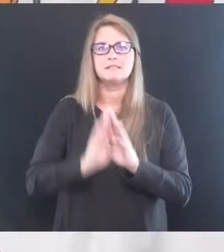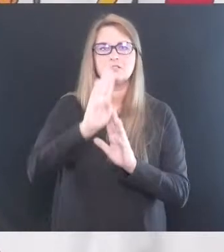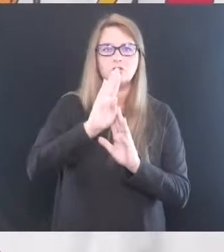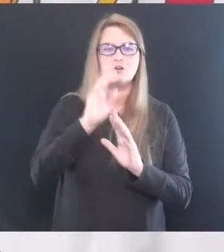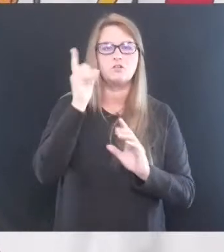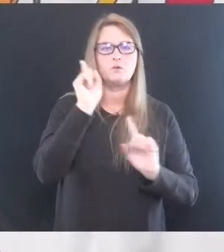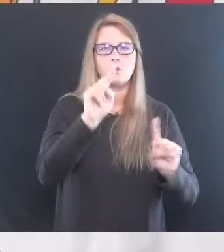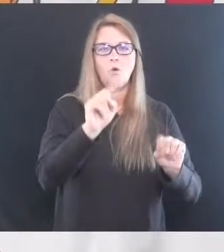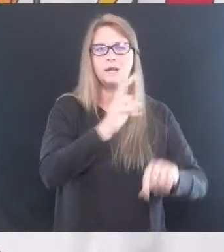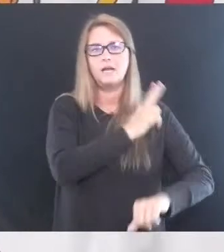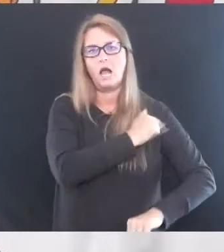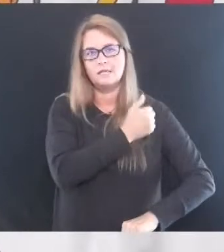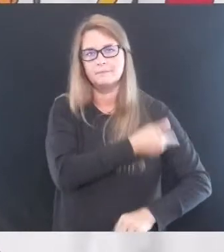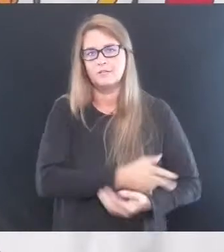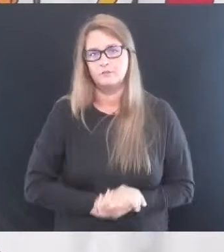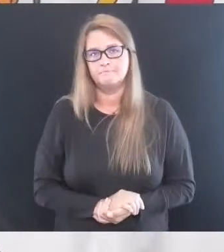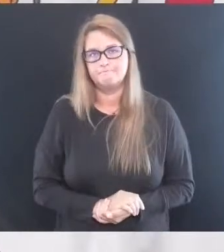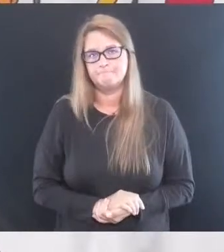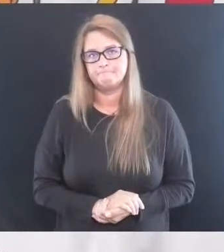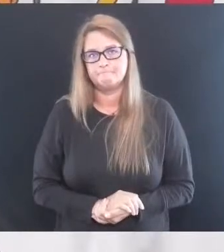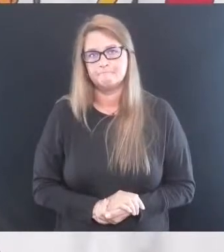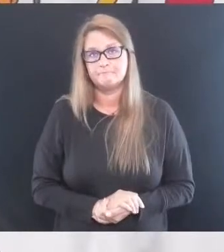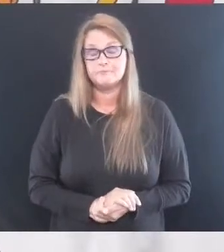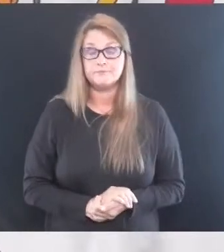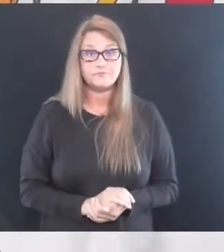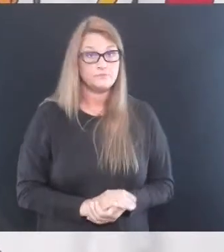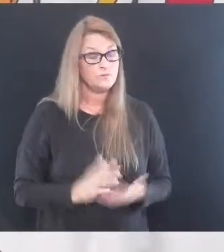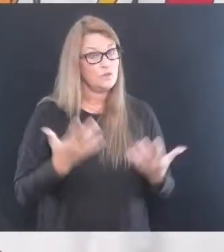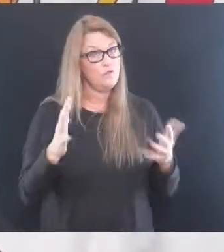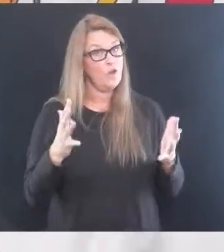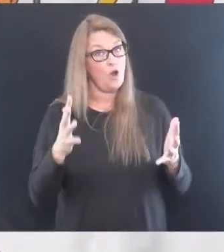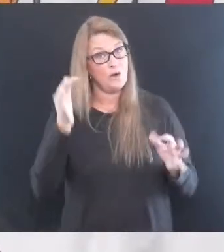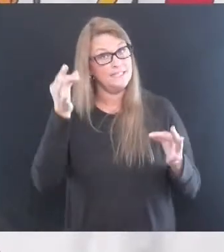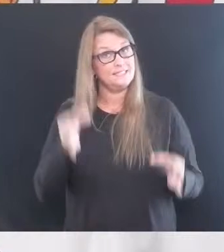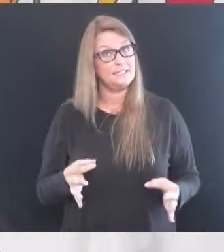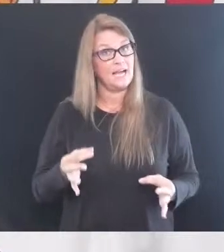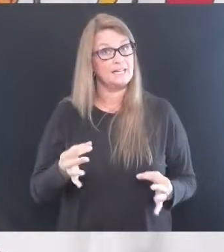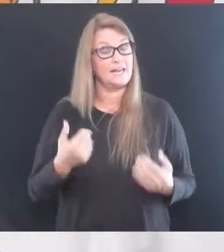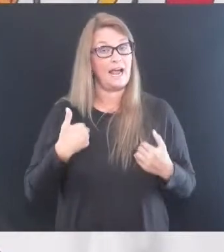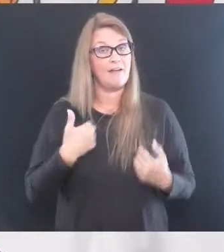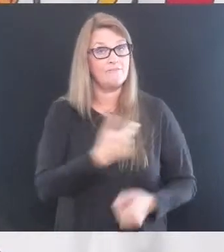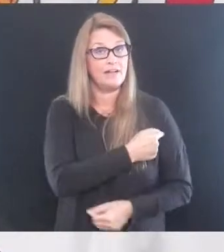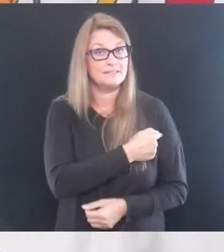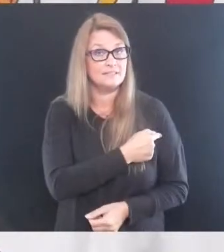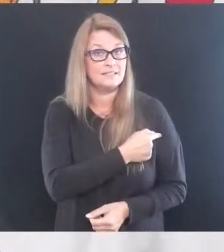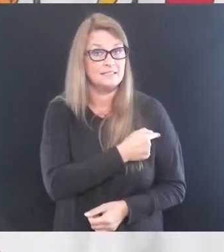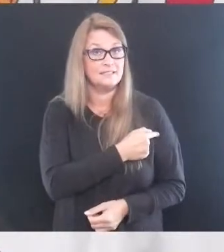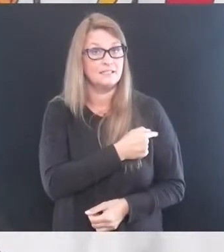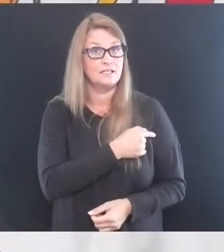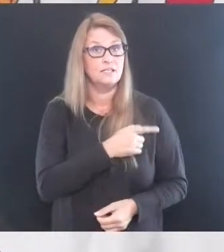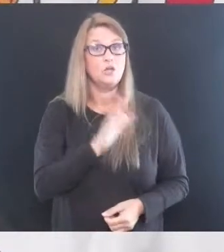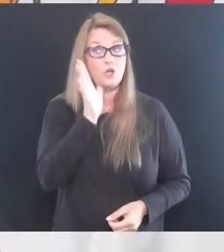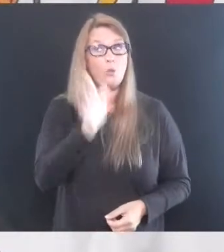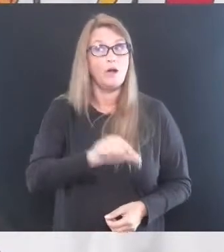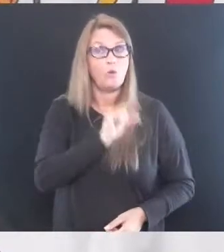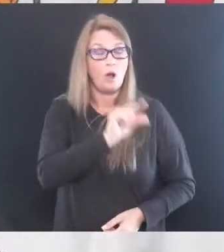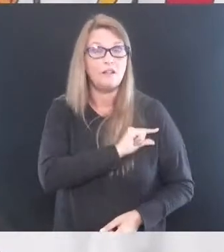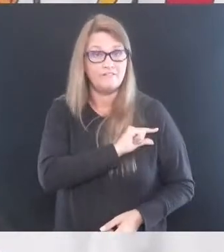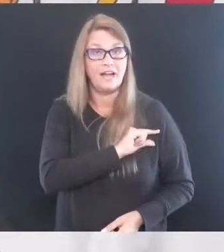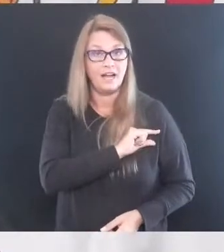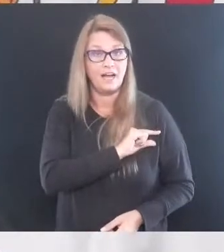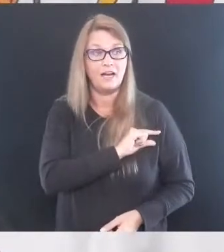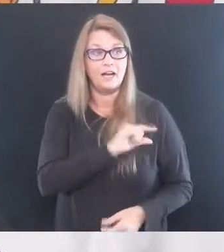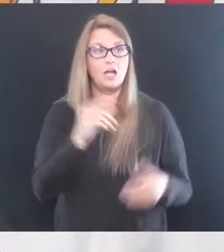hospitals as well. You know, you've already made a decision to get vaccinated. You will qualify. You will